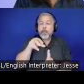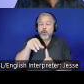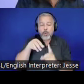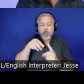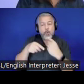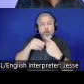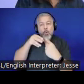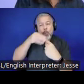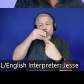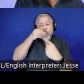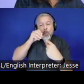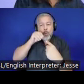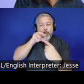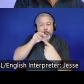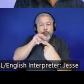laptop tasks.